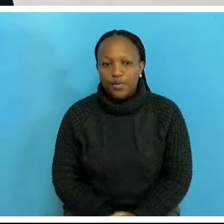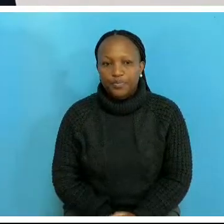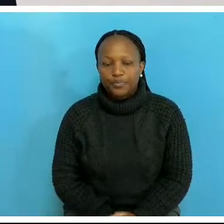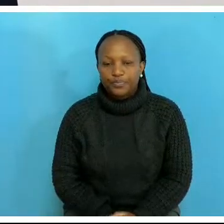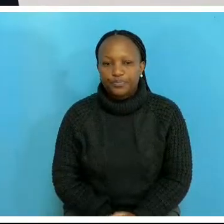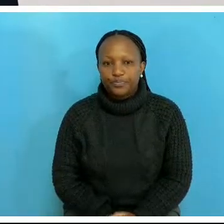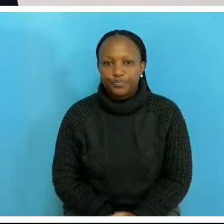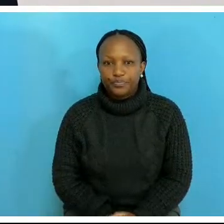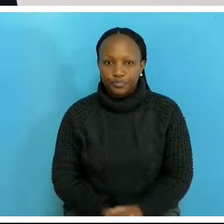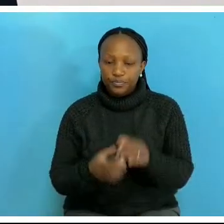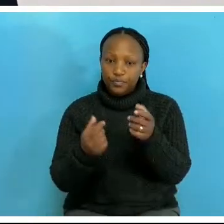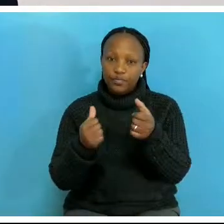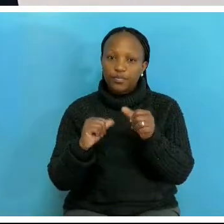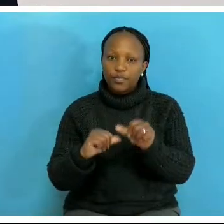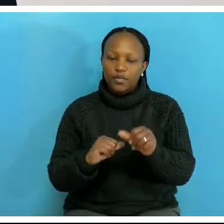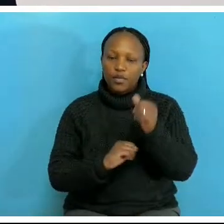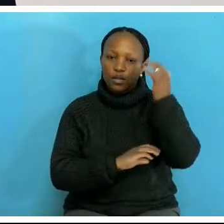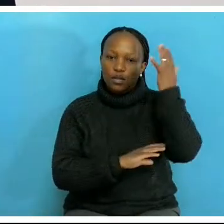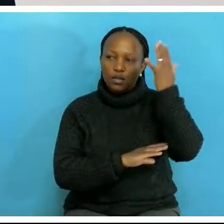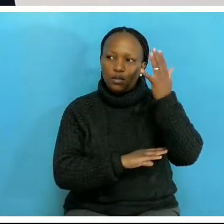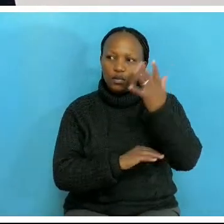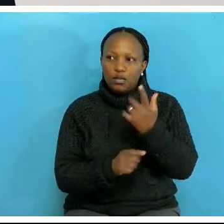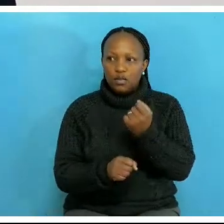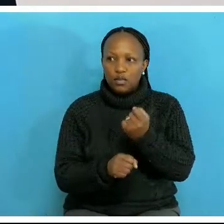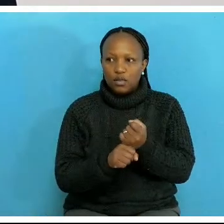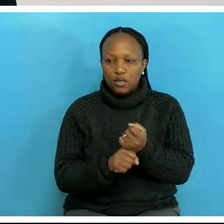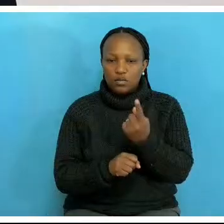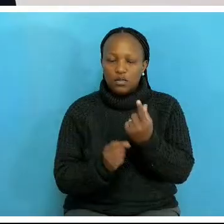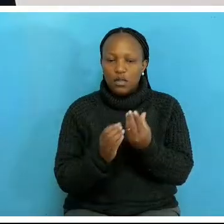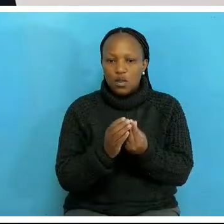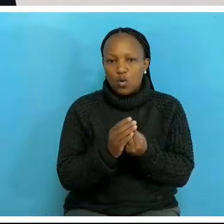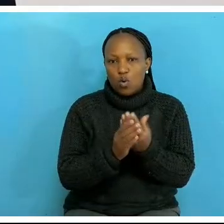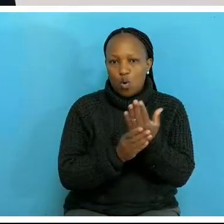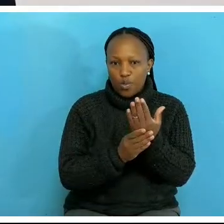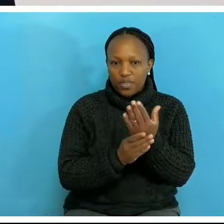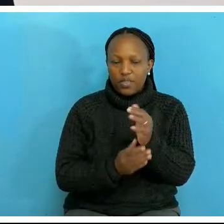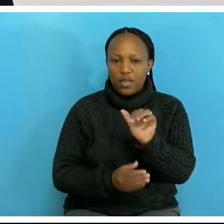Next presentation will be from the Gauteng Growth and Development Agency,